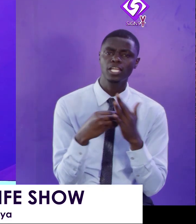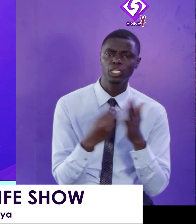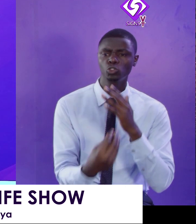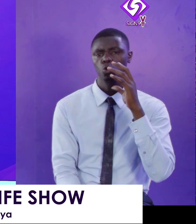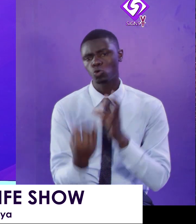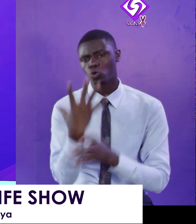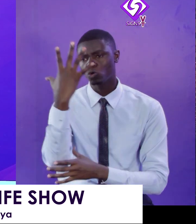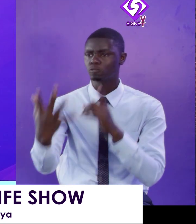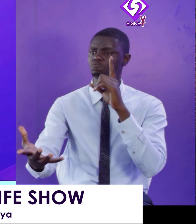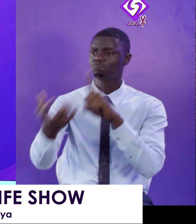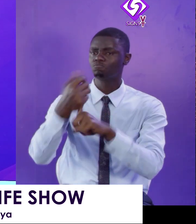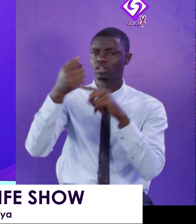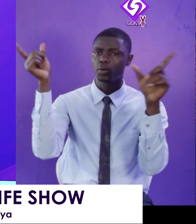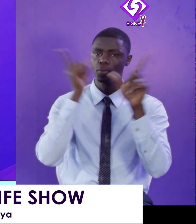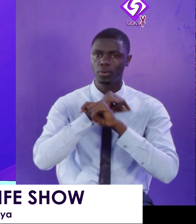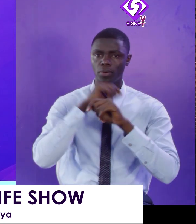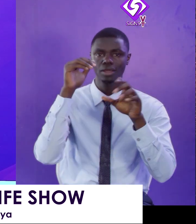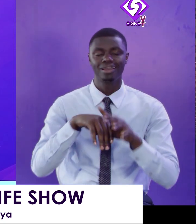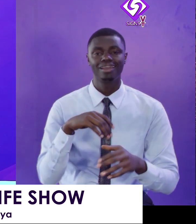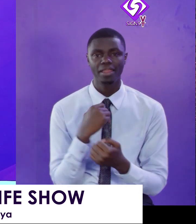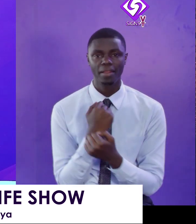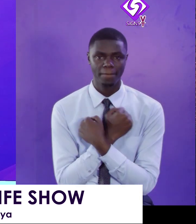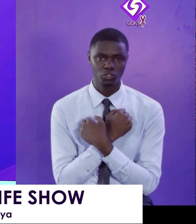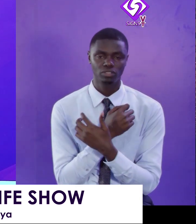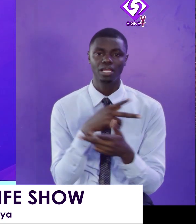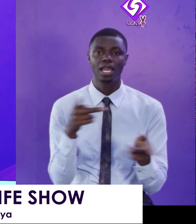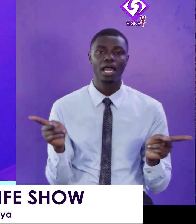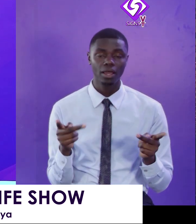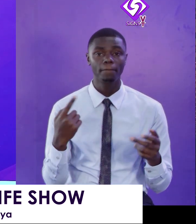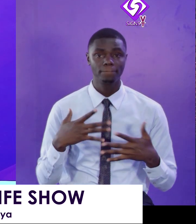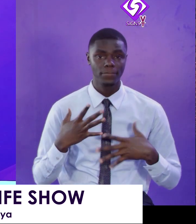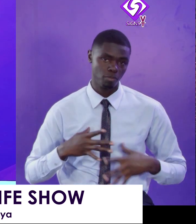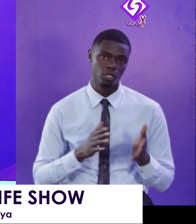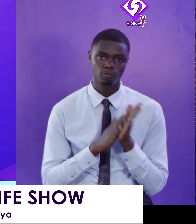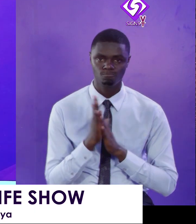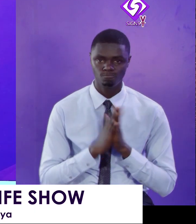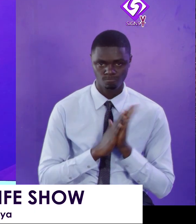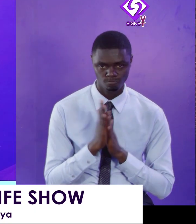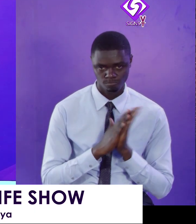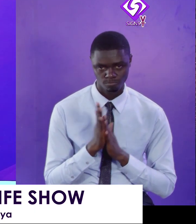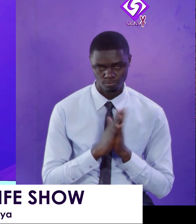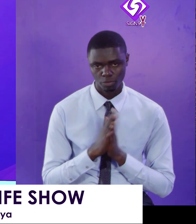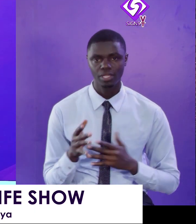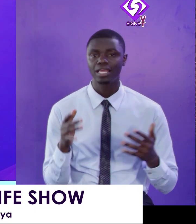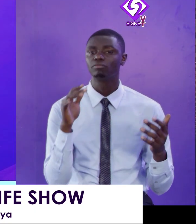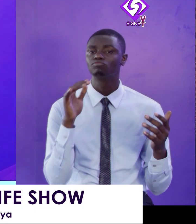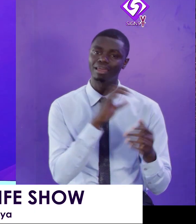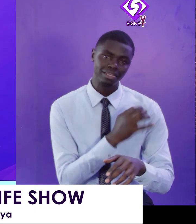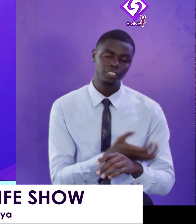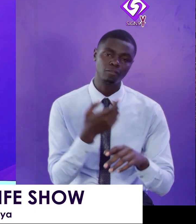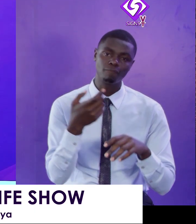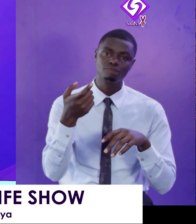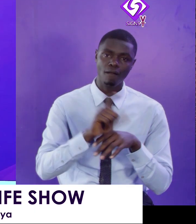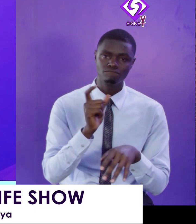is obtained in passion are places of excitement. That's where the spark is. That's where energy is. So